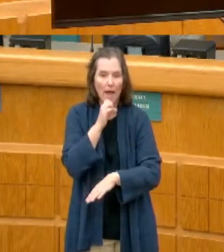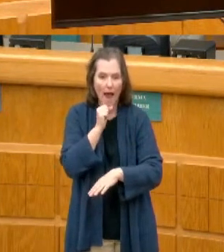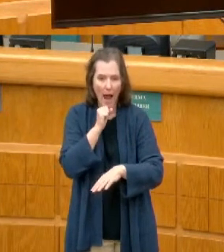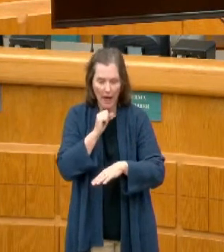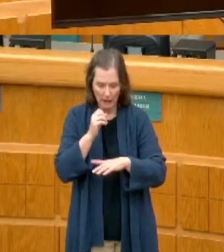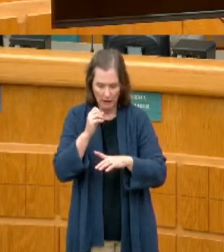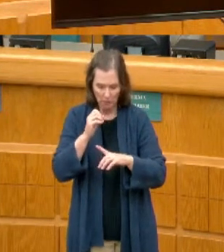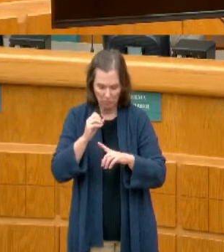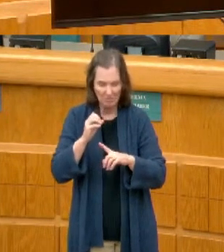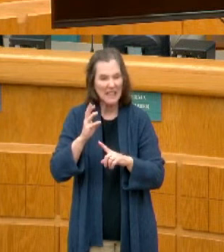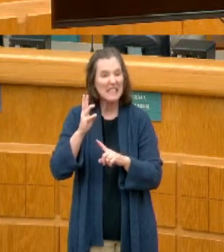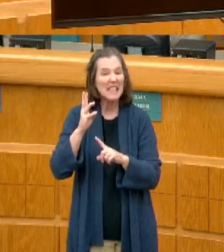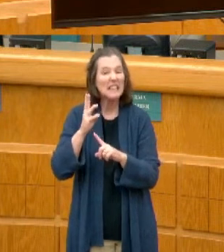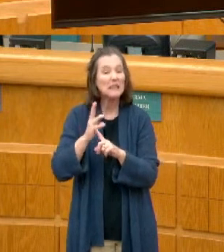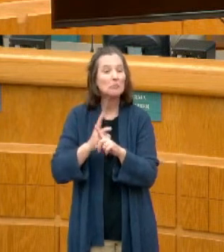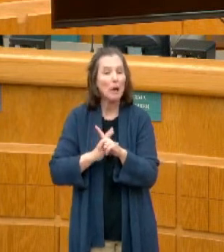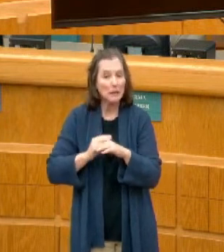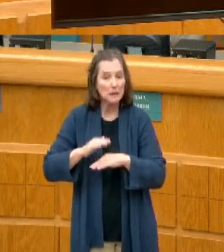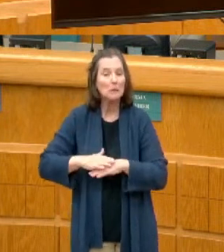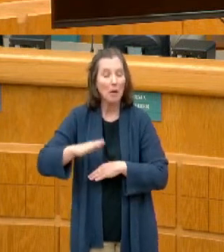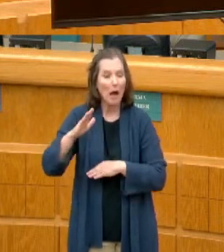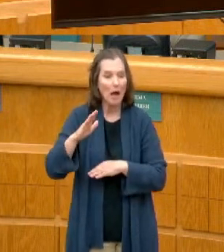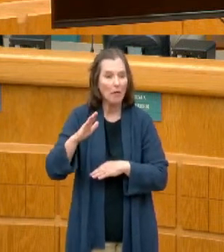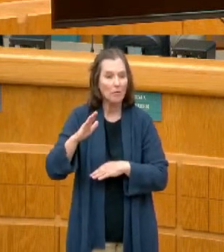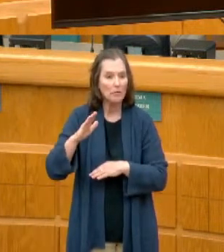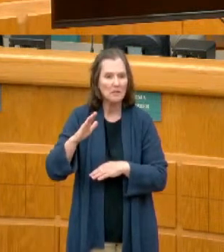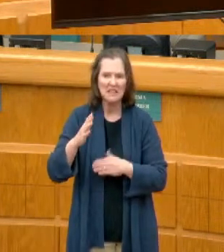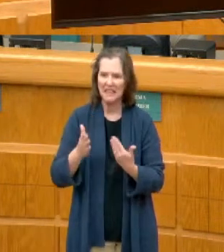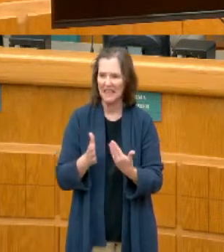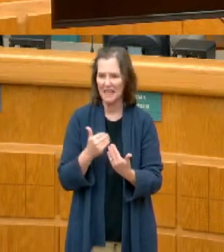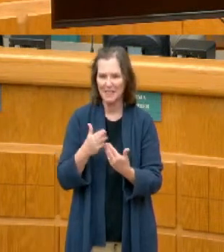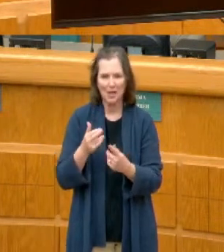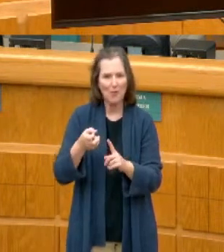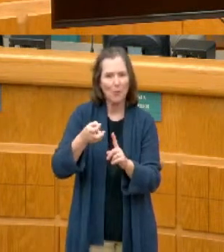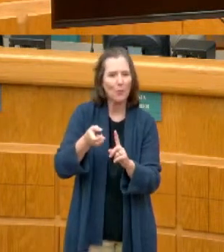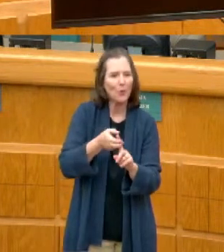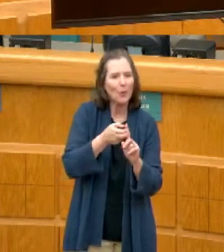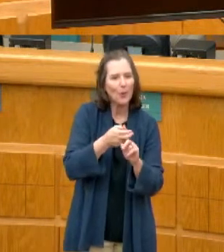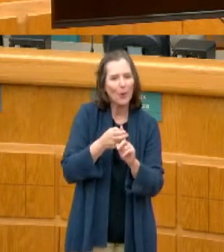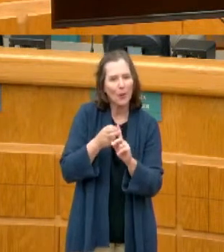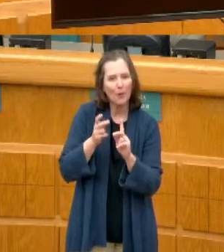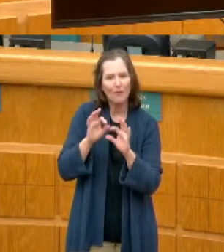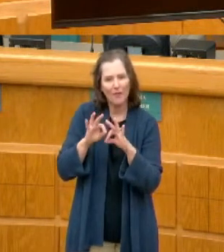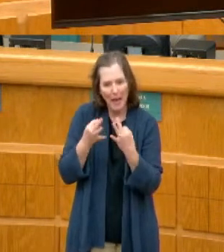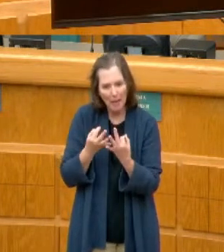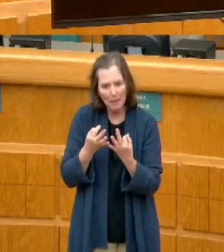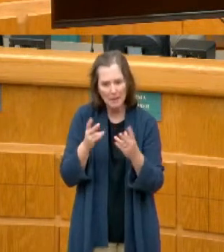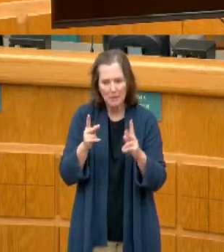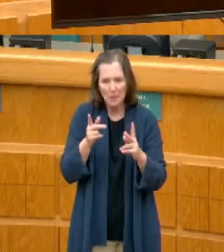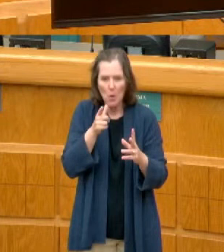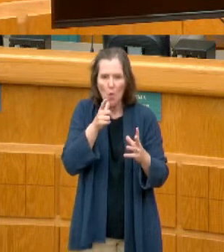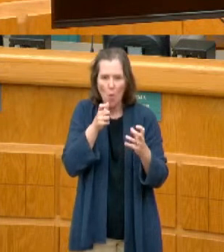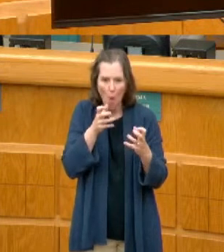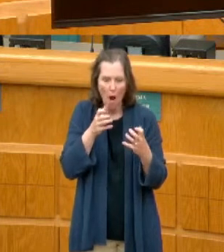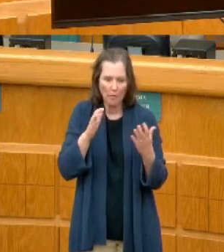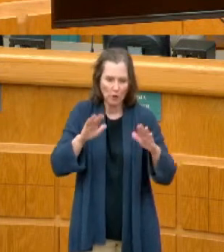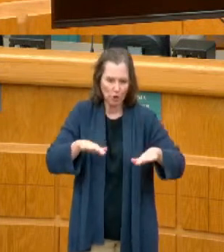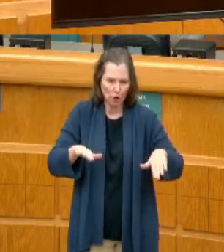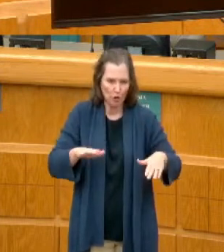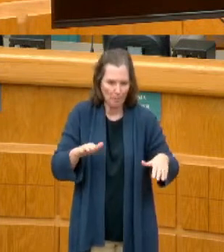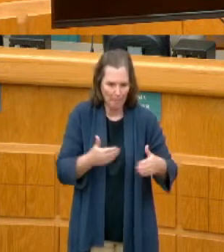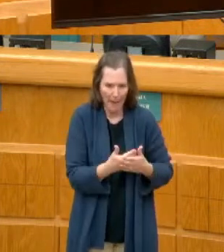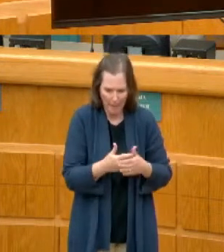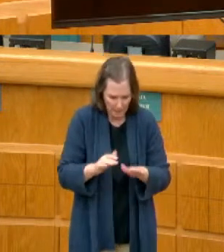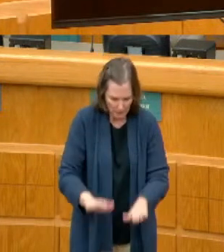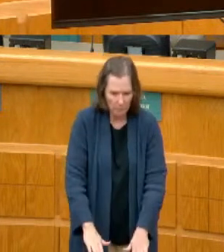trouble recruiting for infants and children with families wanting their children to get those vaccines. And a lot of those were